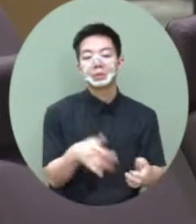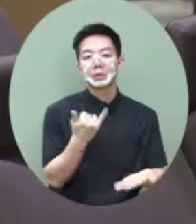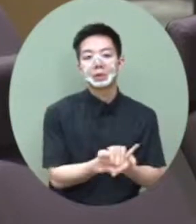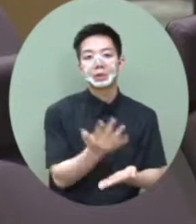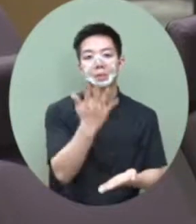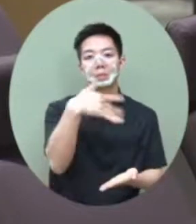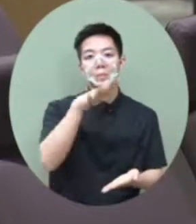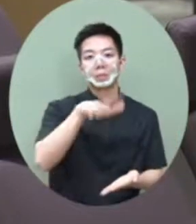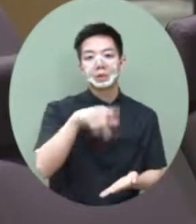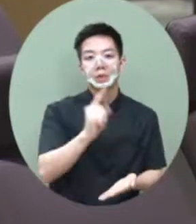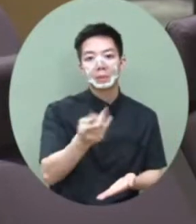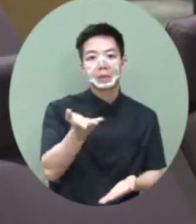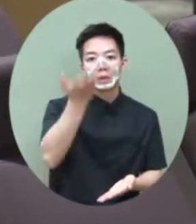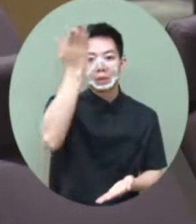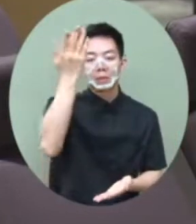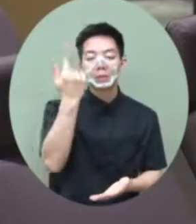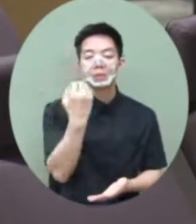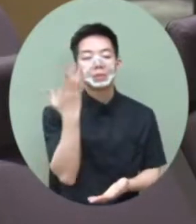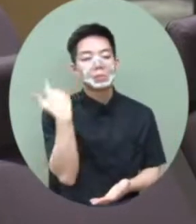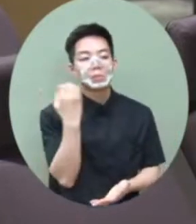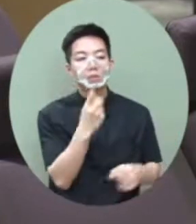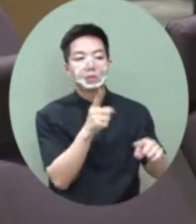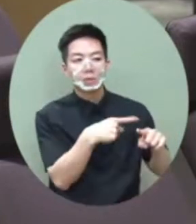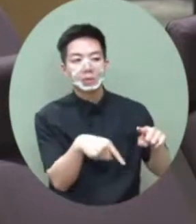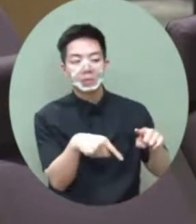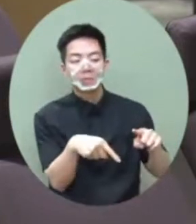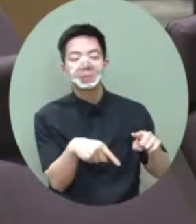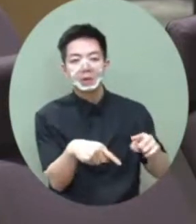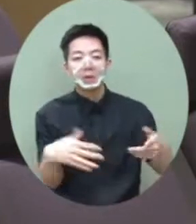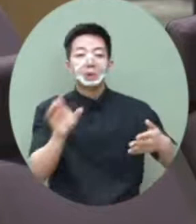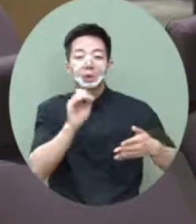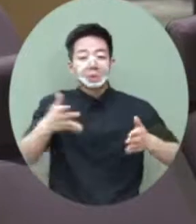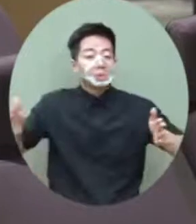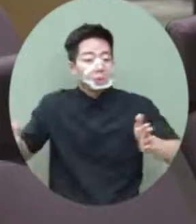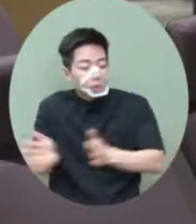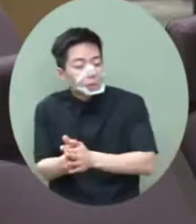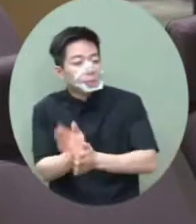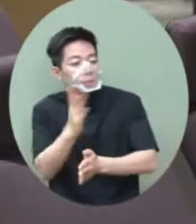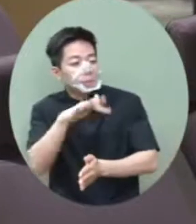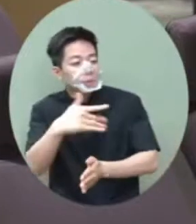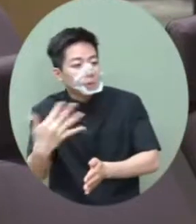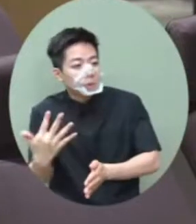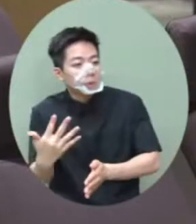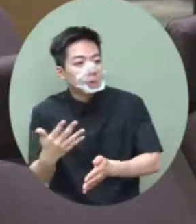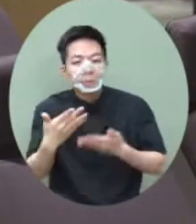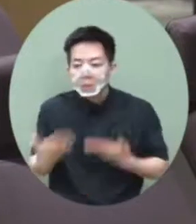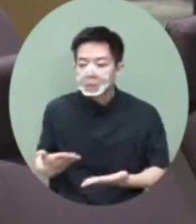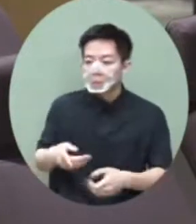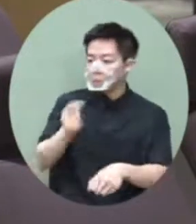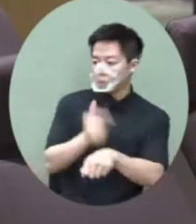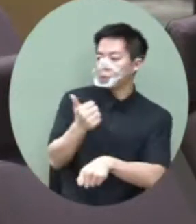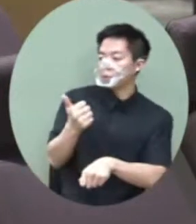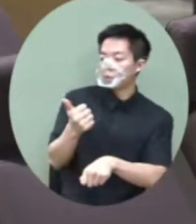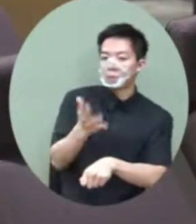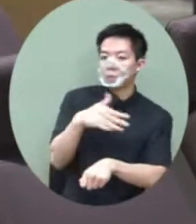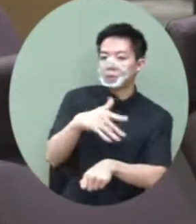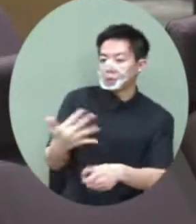number of cases over a week? So we have over 5,100 deaths.